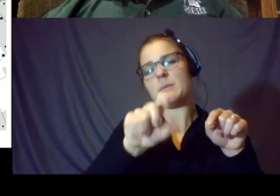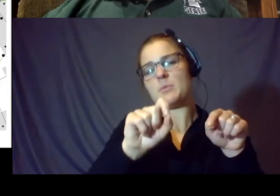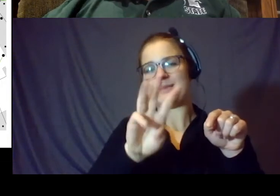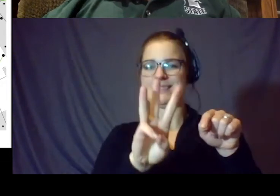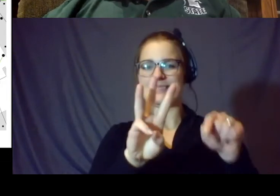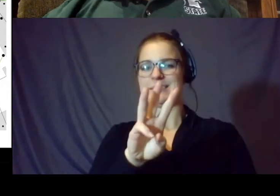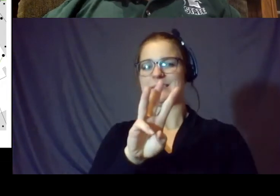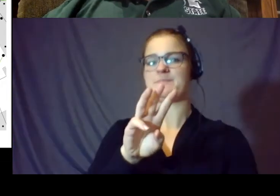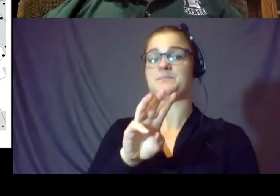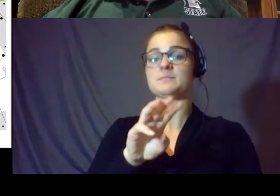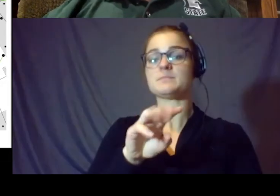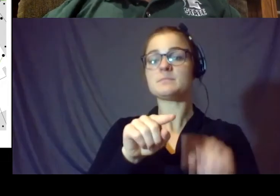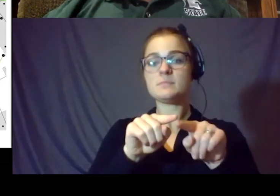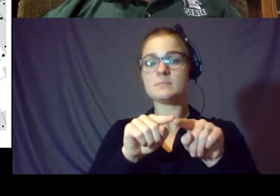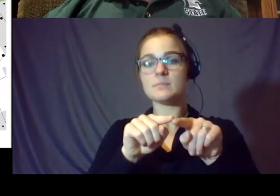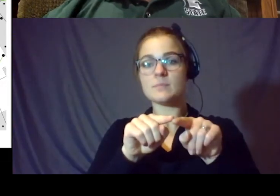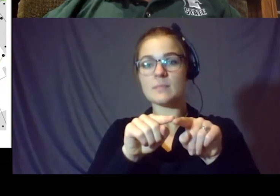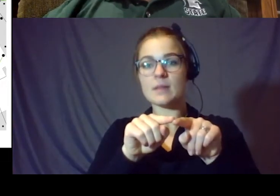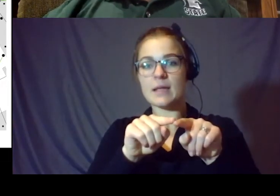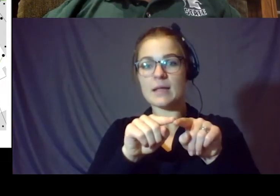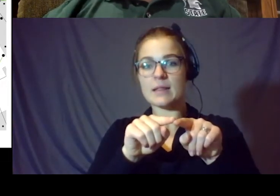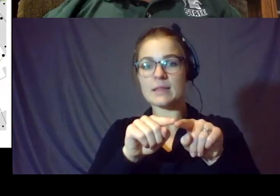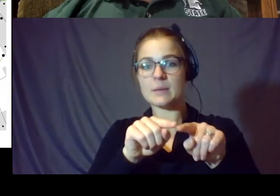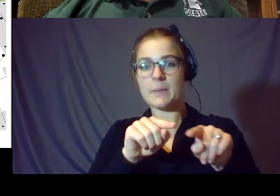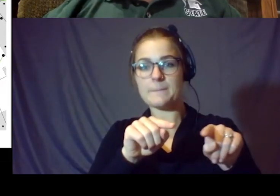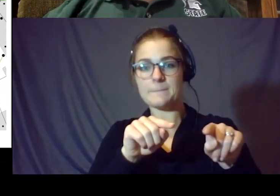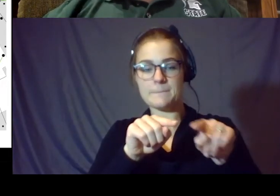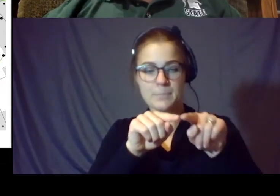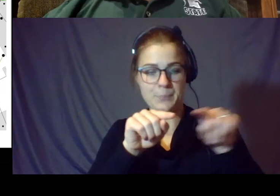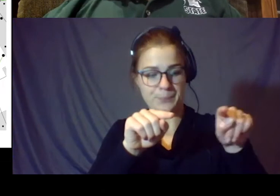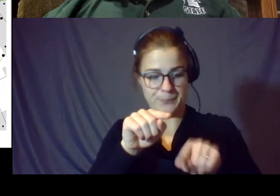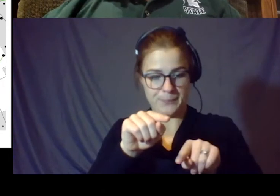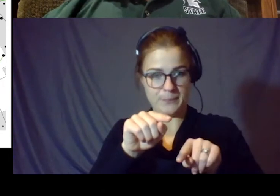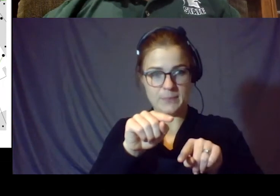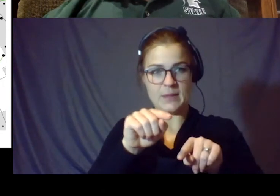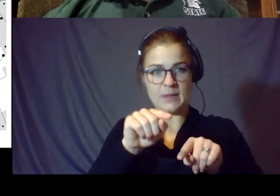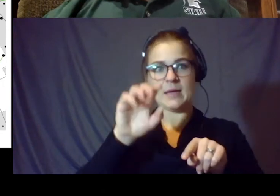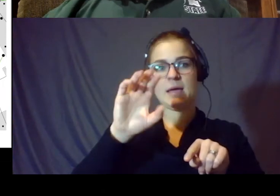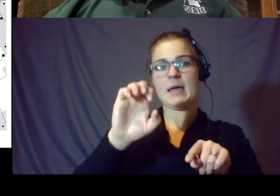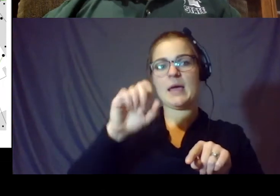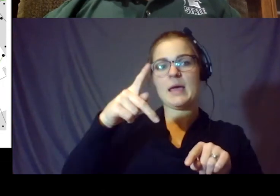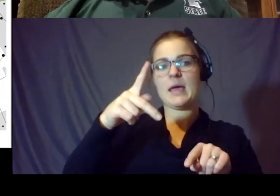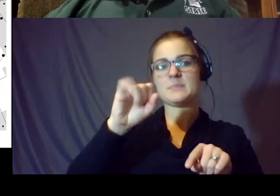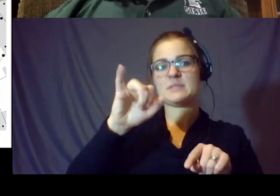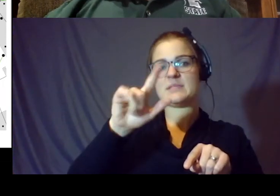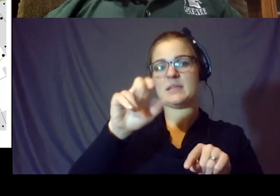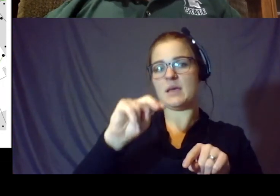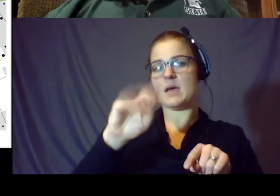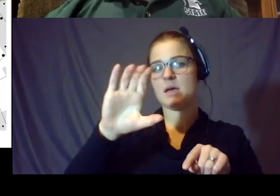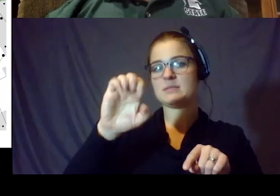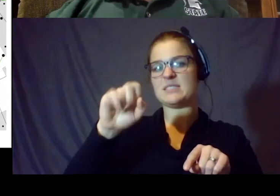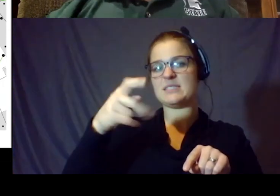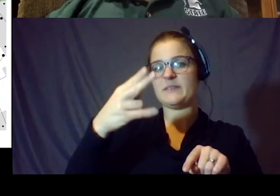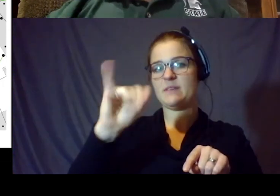And its other near neighbor in this cute little triangle, Epsilon Cephei, is 4.2. So here's this